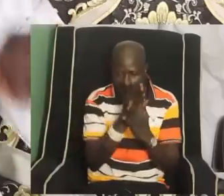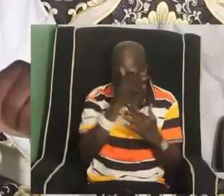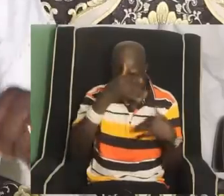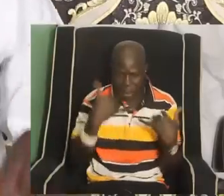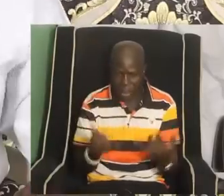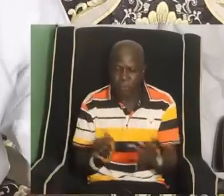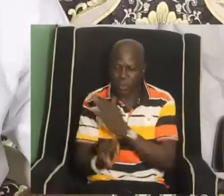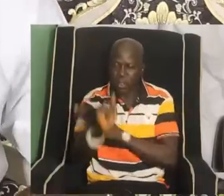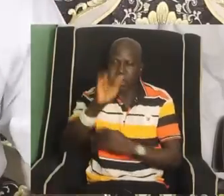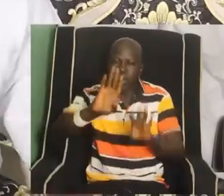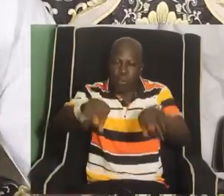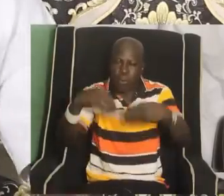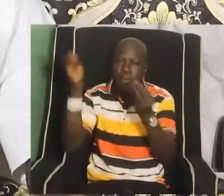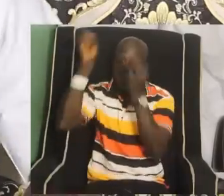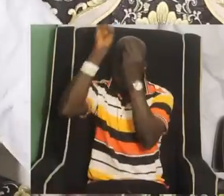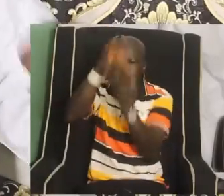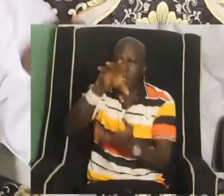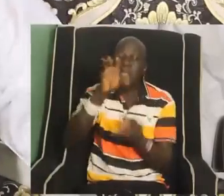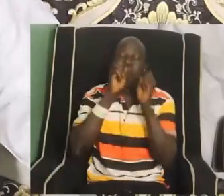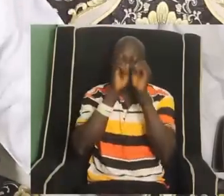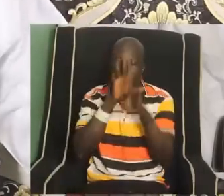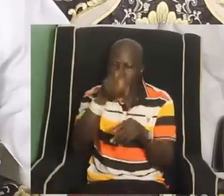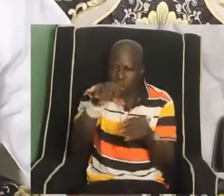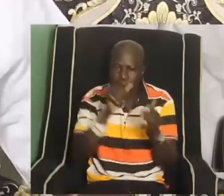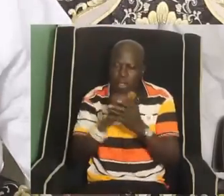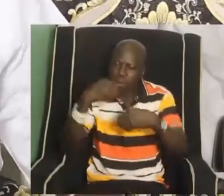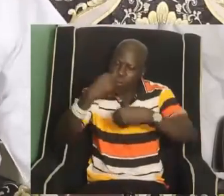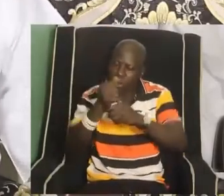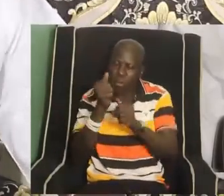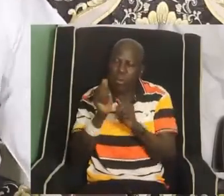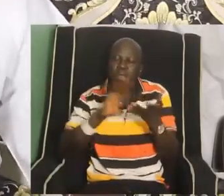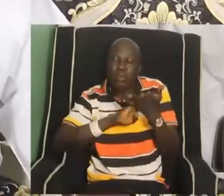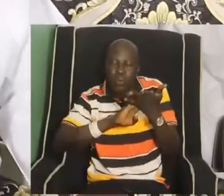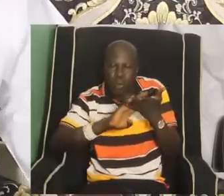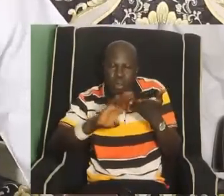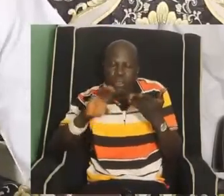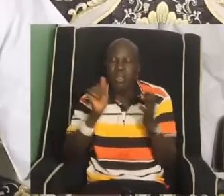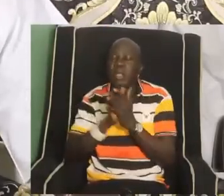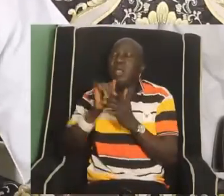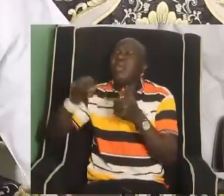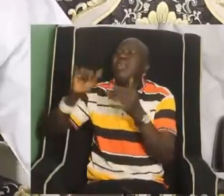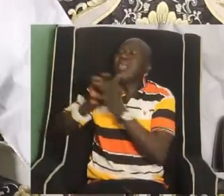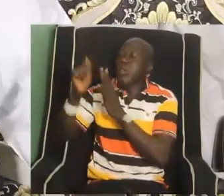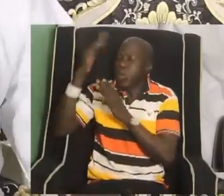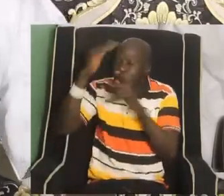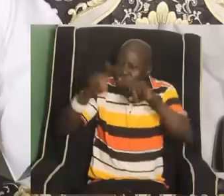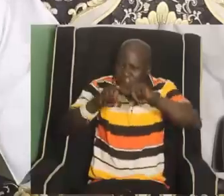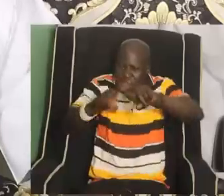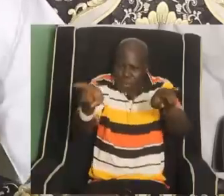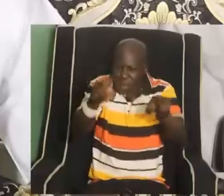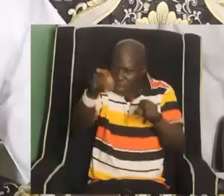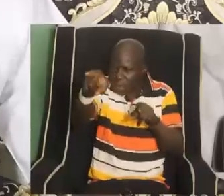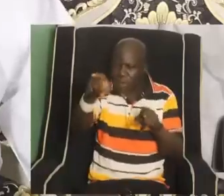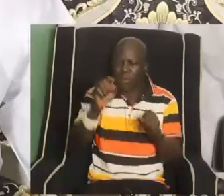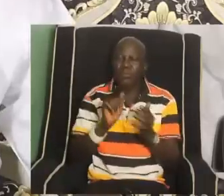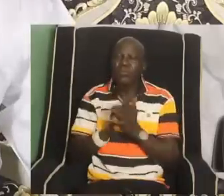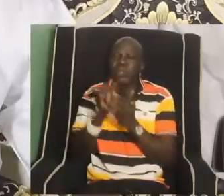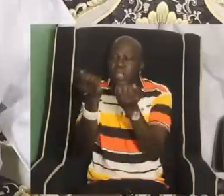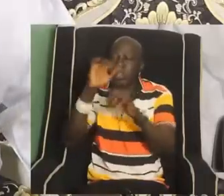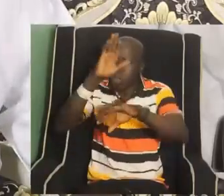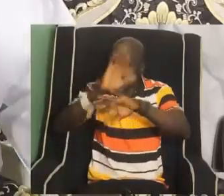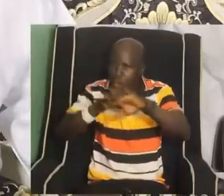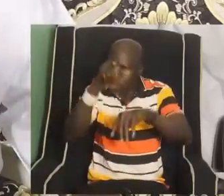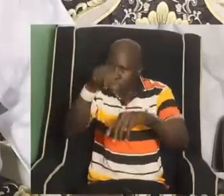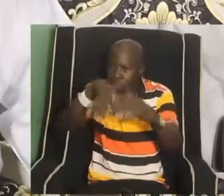fẹ́ bùkún ọ. My God wants to bless you. Ó fẹ́ sọ ọ́ di mímọ̀. He wants to make you know. Ó fẹ́ dá ọ yàtọ̀. He wants to set you aside. Ó pé